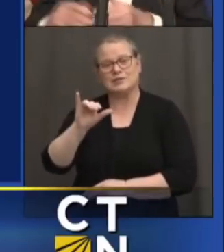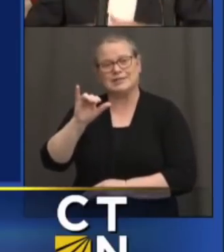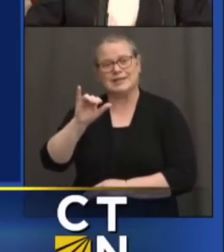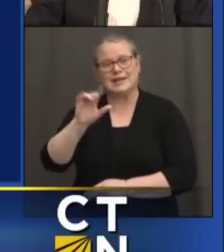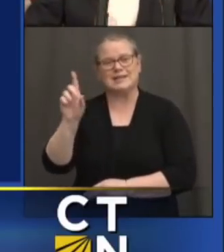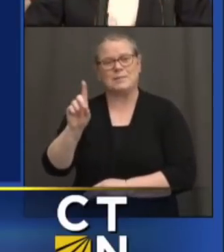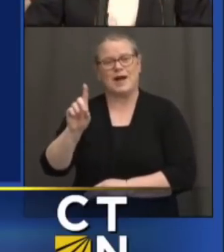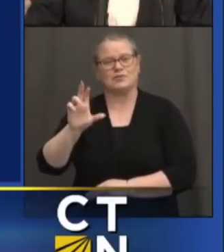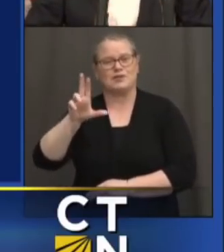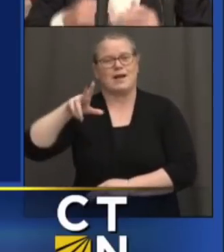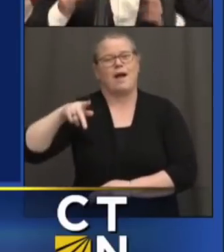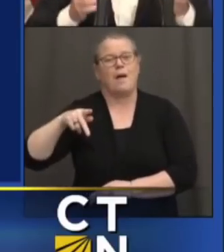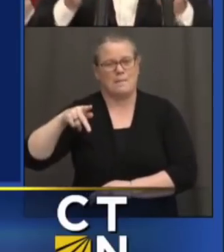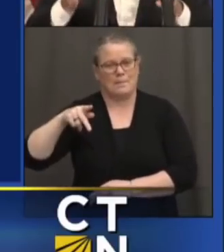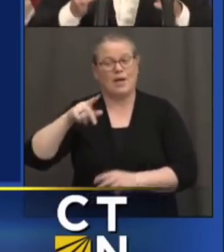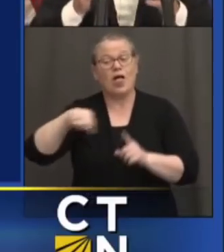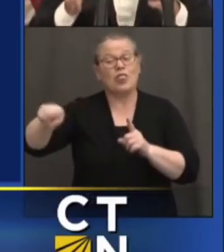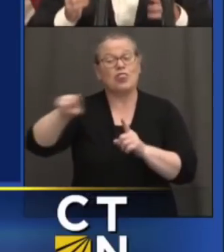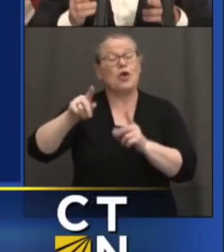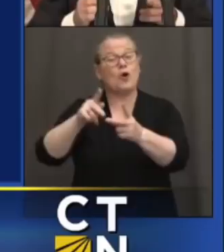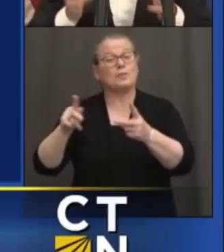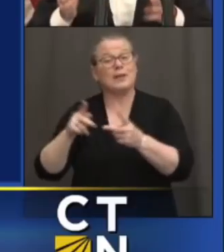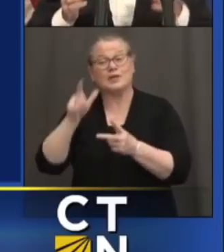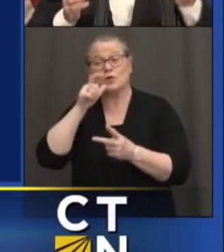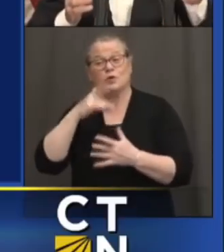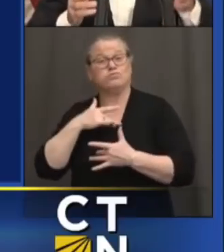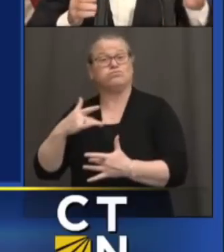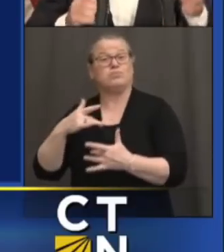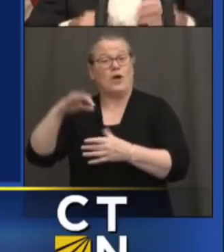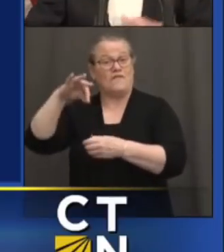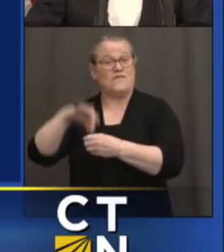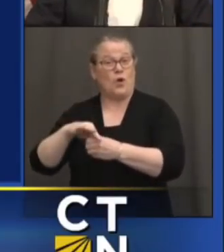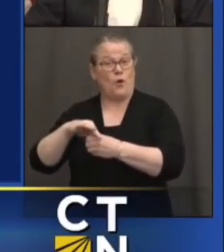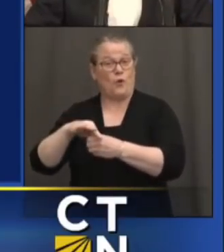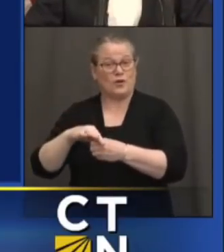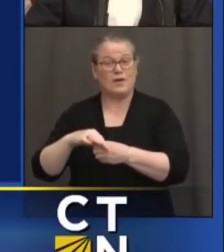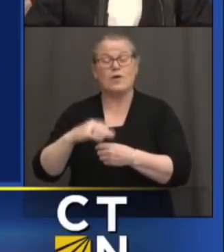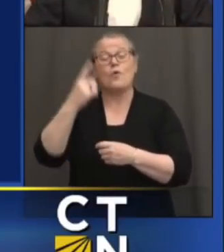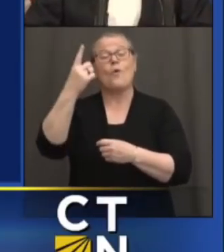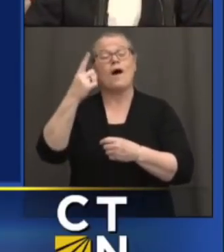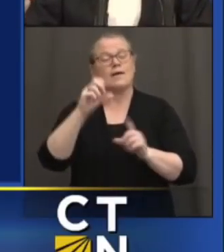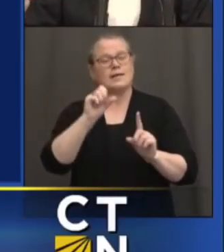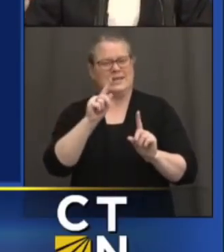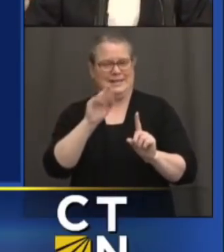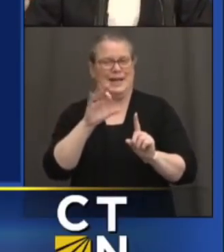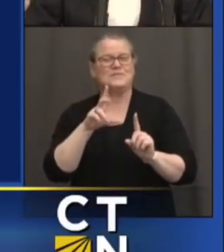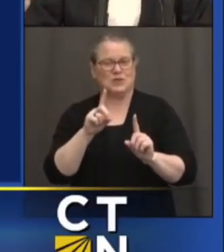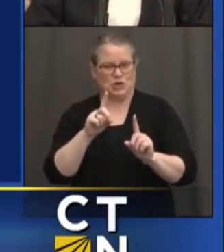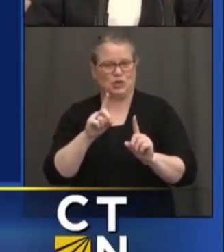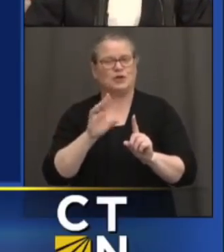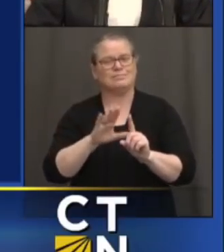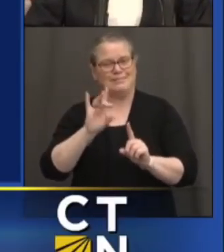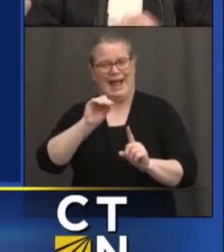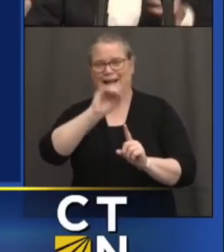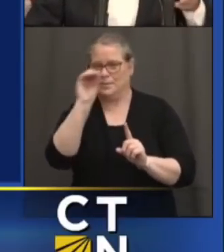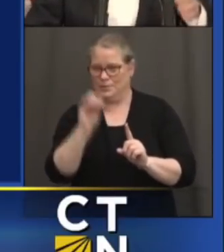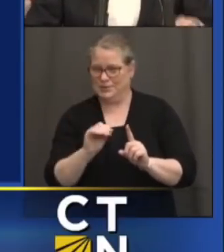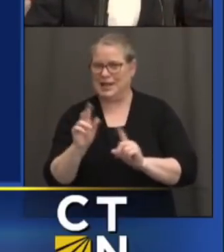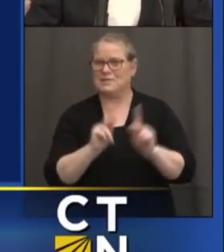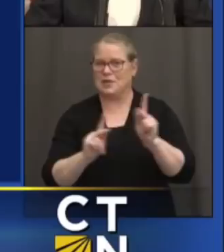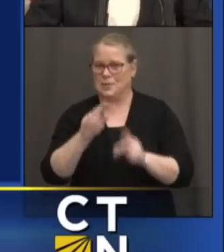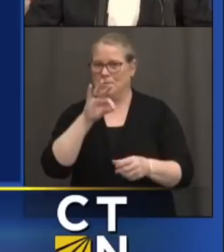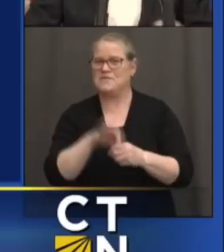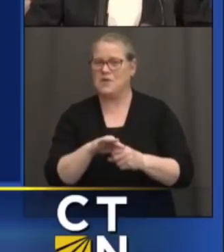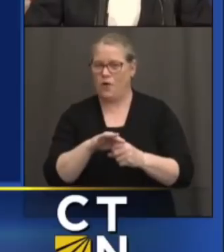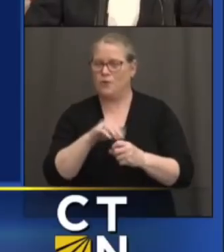to vote. The only commonality on there for big cities was Stanford. They had 80% of their folks voted, and they're the